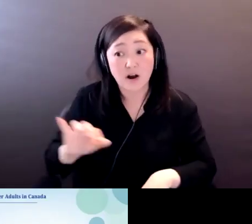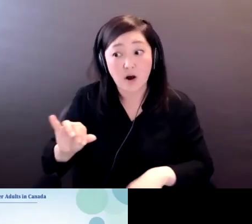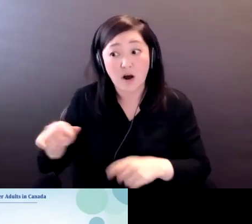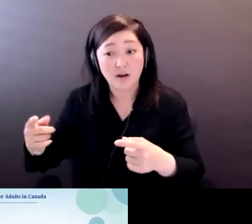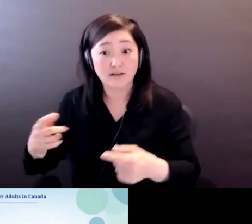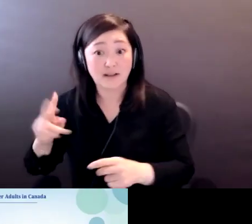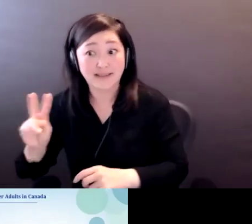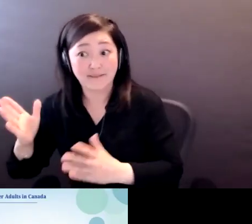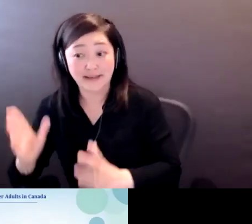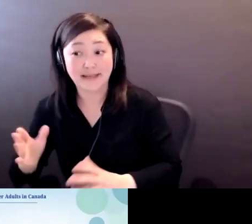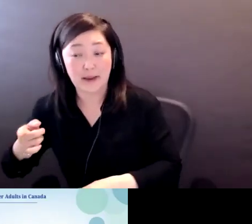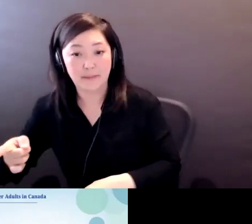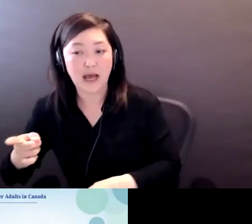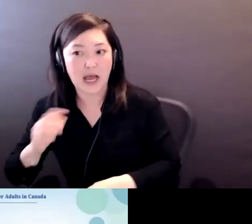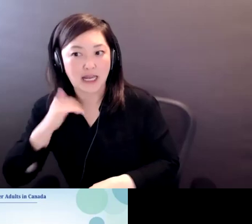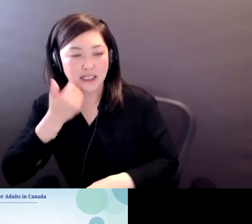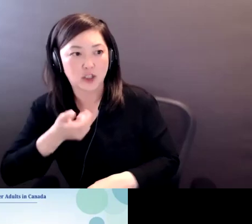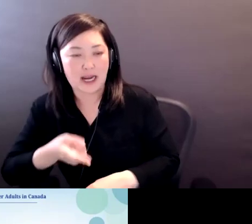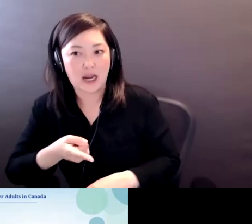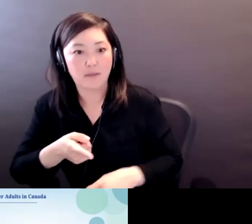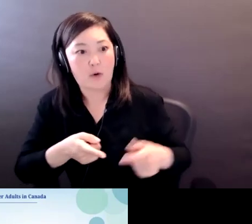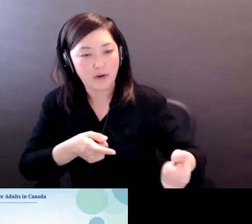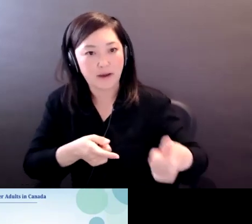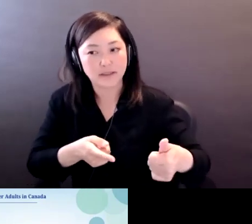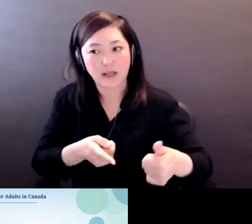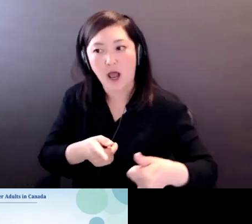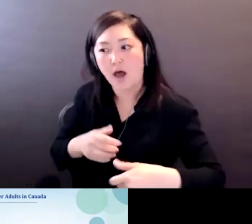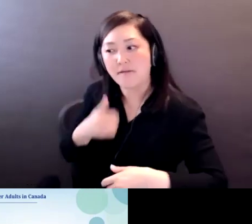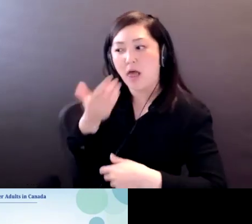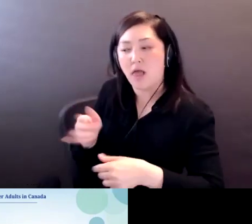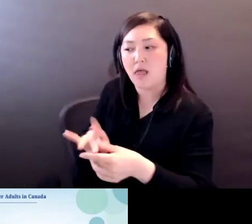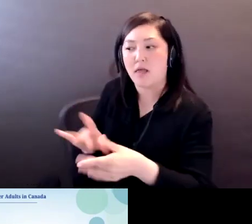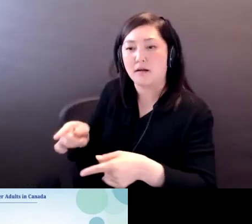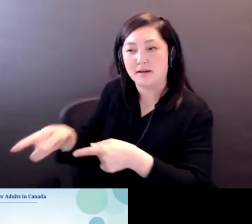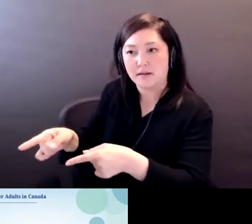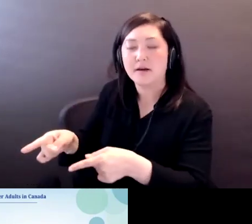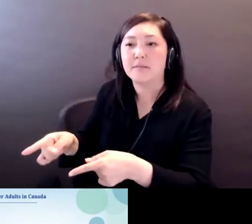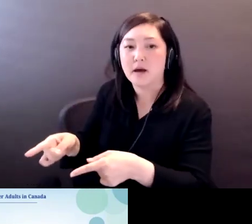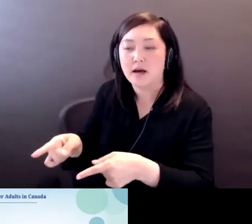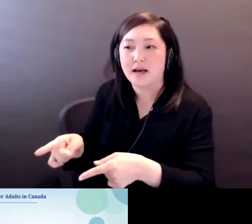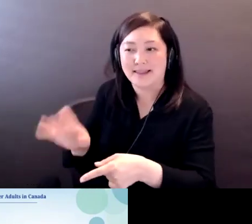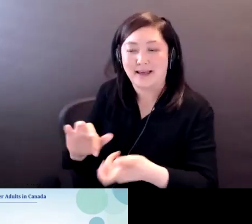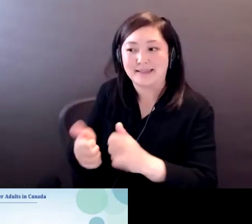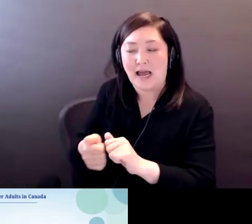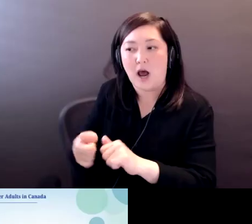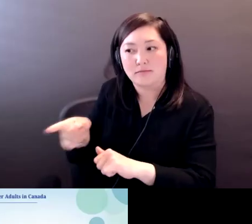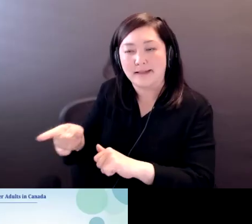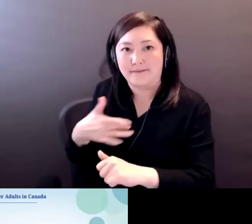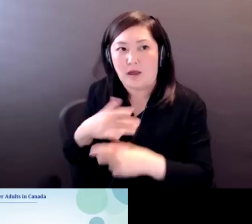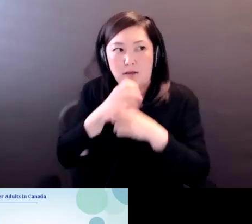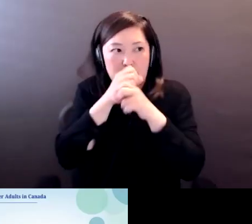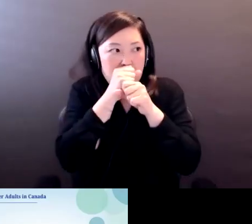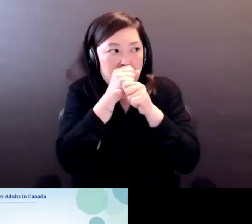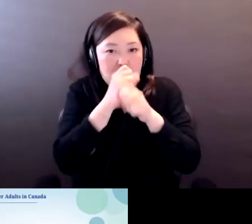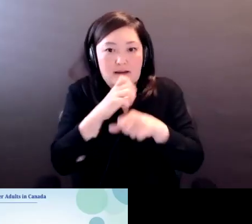huge tool in their arsenal for keeping this situation secret. So in the elder abuse context, it would be,